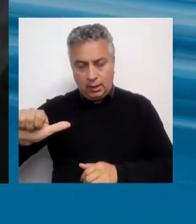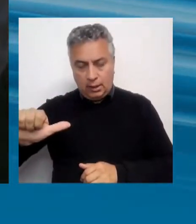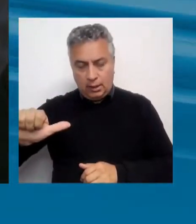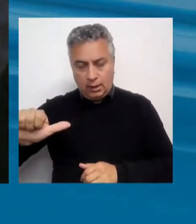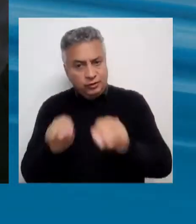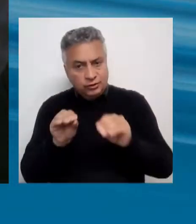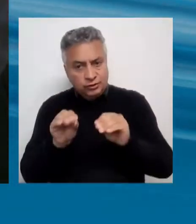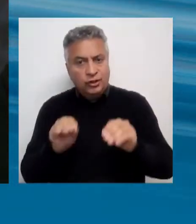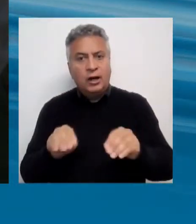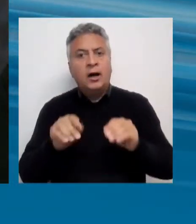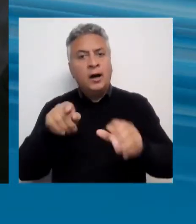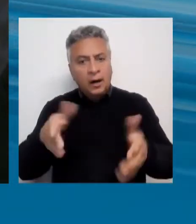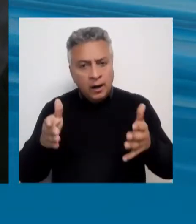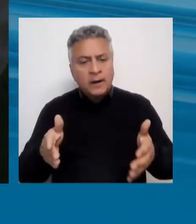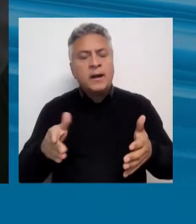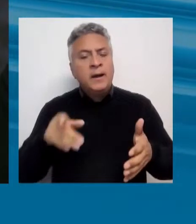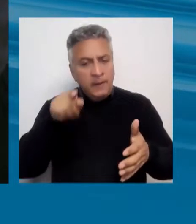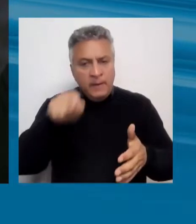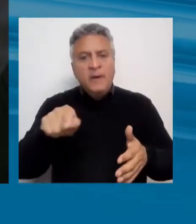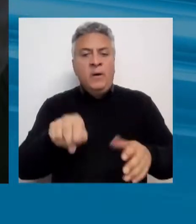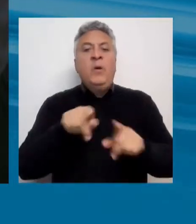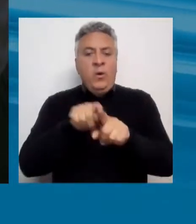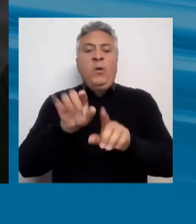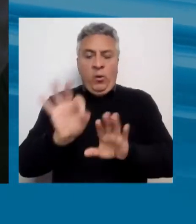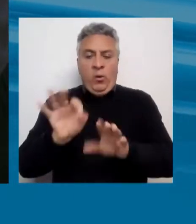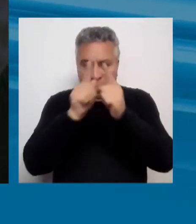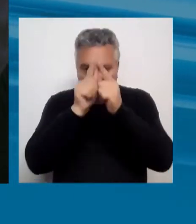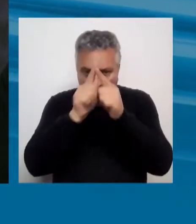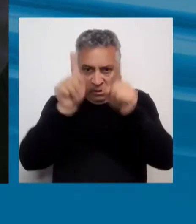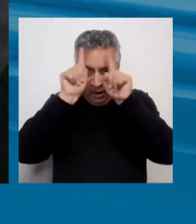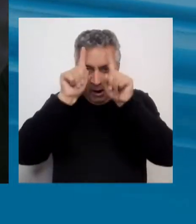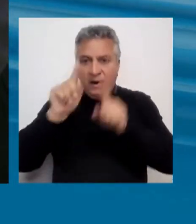and sociology at Princeton University.